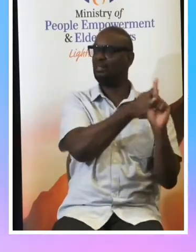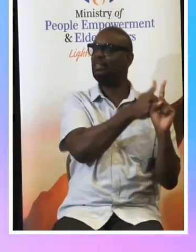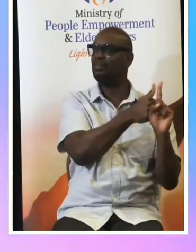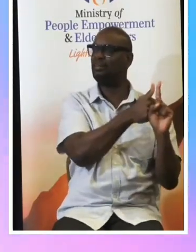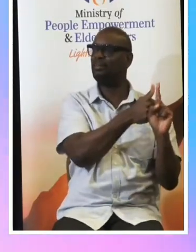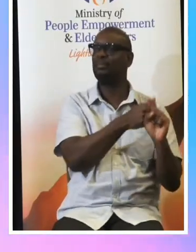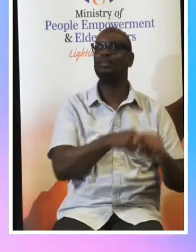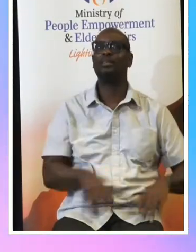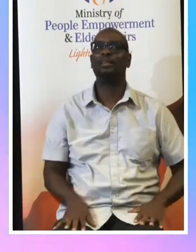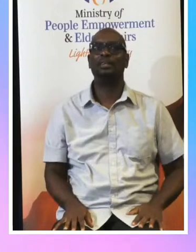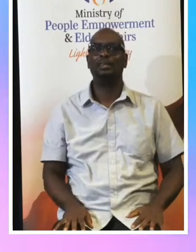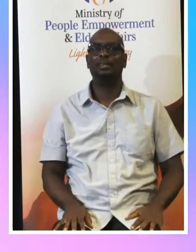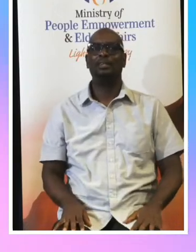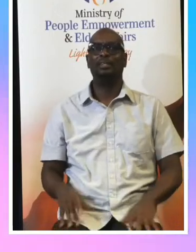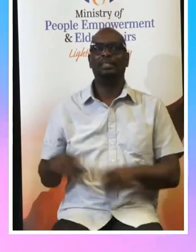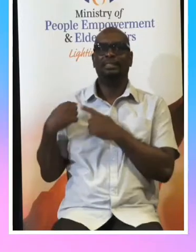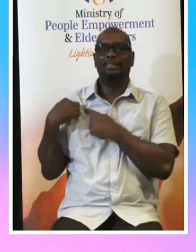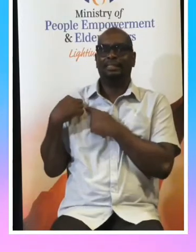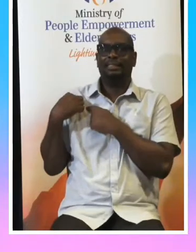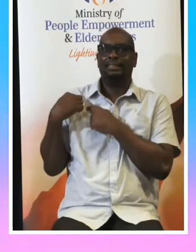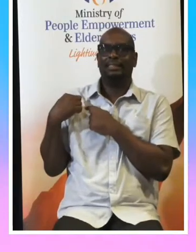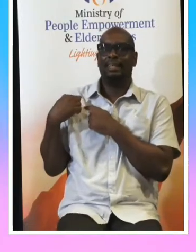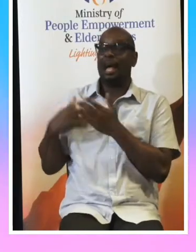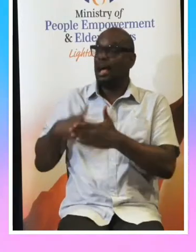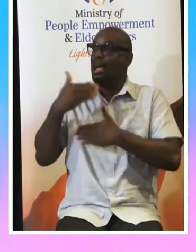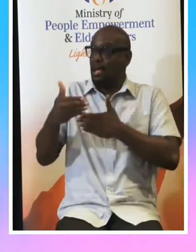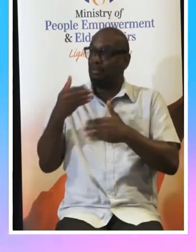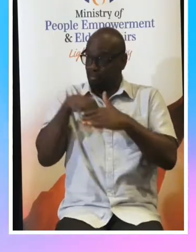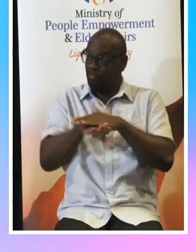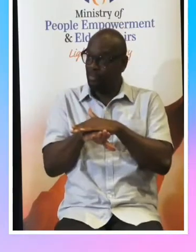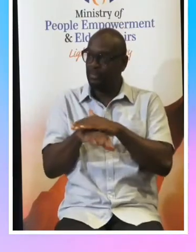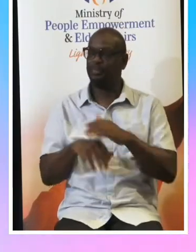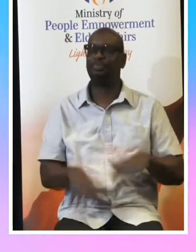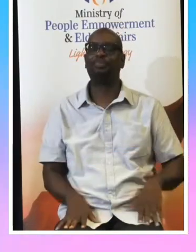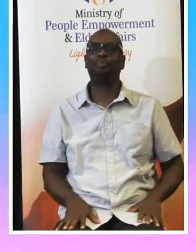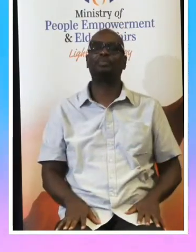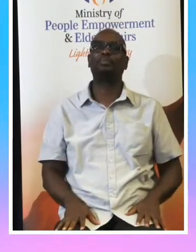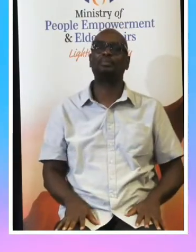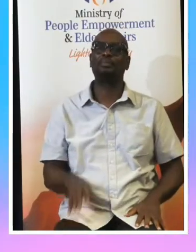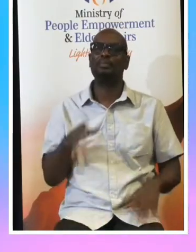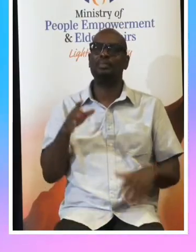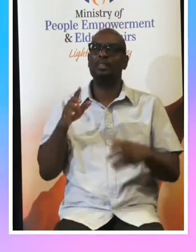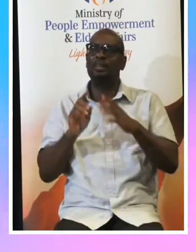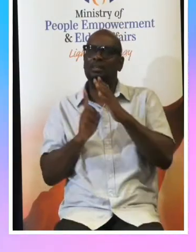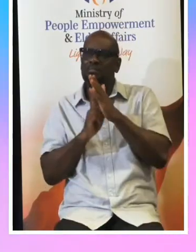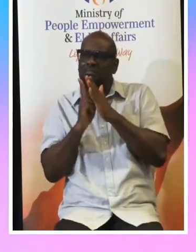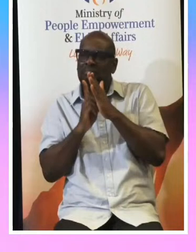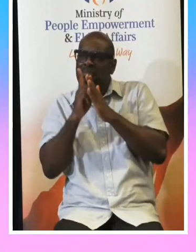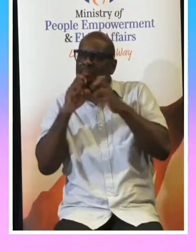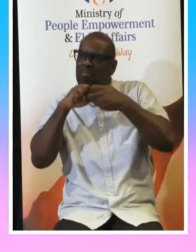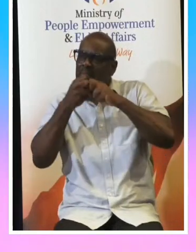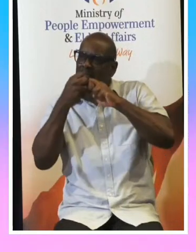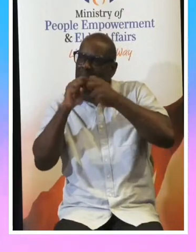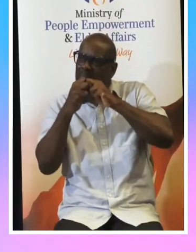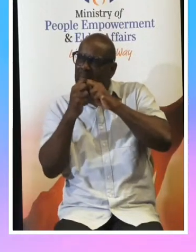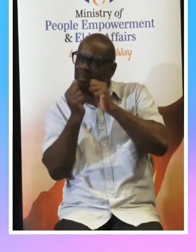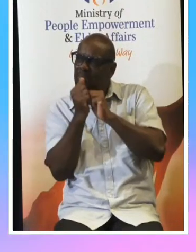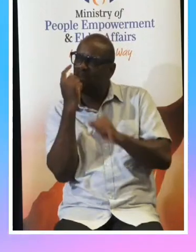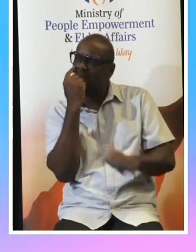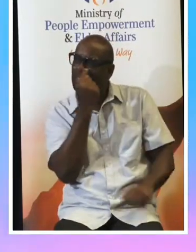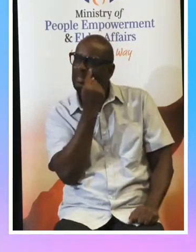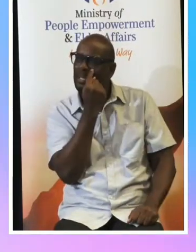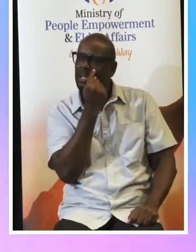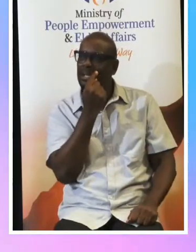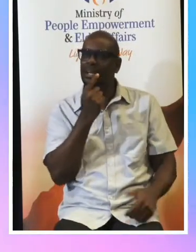birth, I began experiencing issues with my eyesight that seemed more serious than initially thought. And